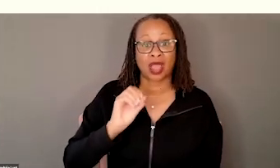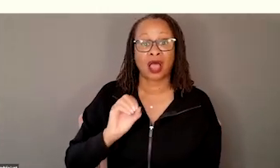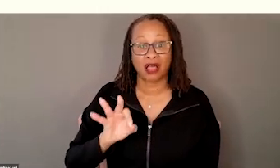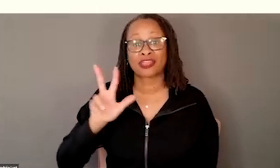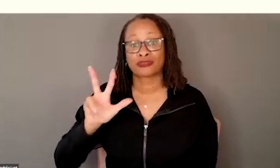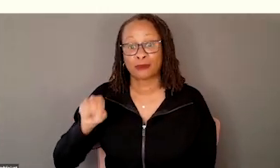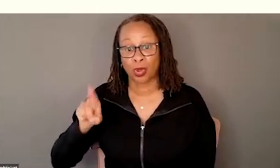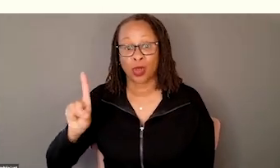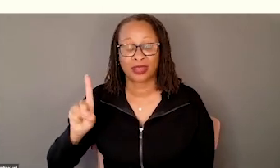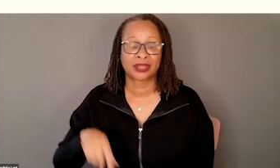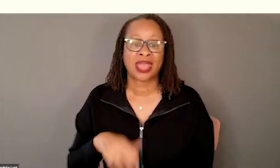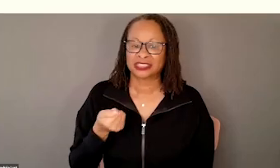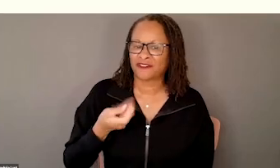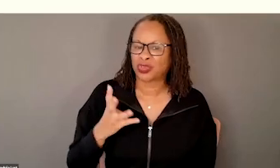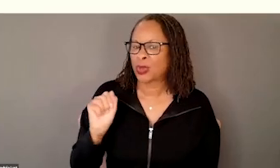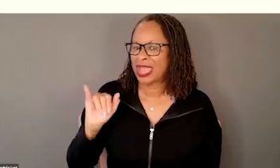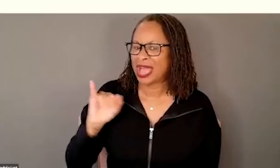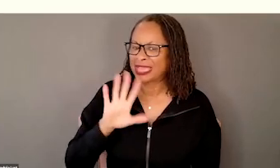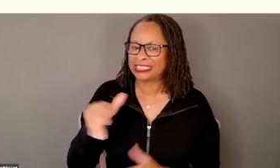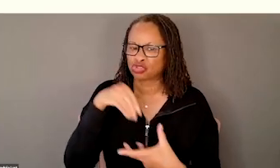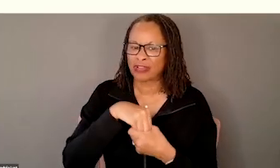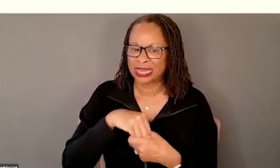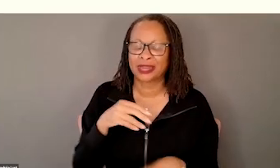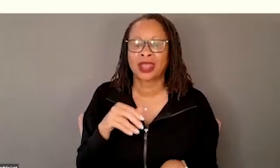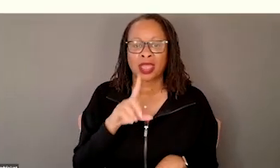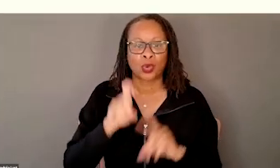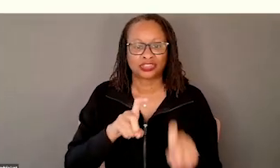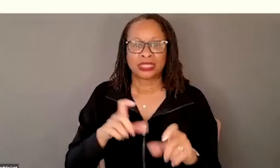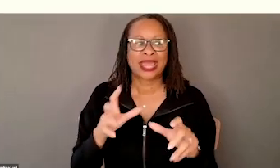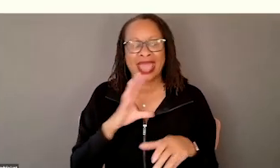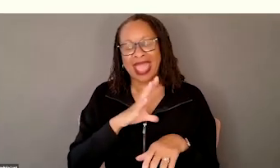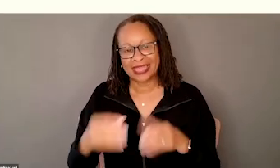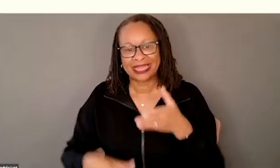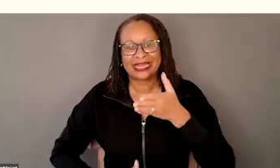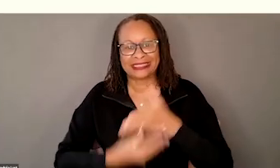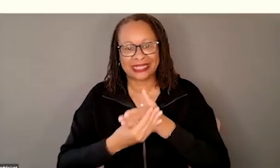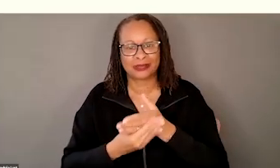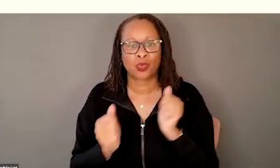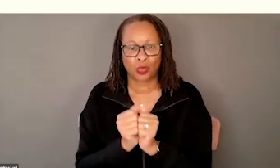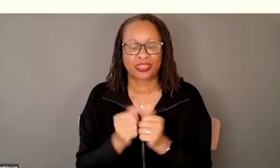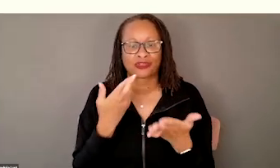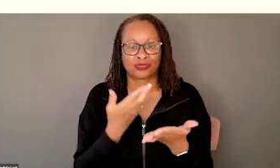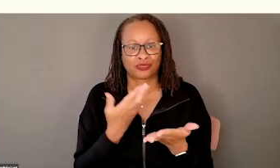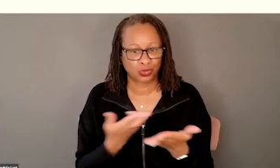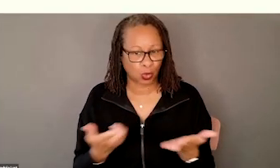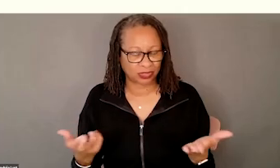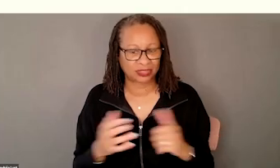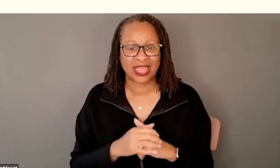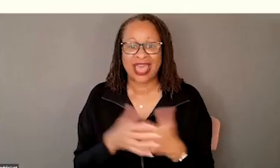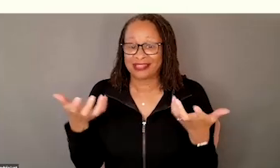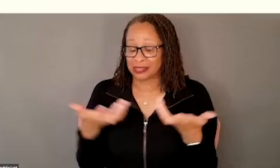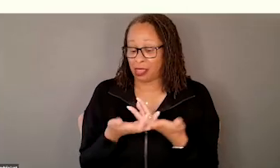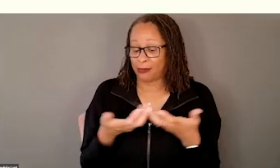few AI integrated questions as well as an addendum with resources. This was a collaboration between IDA and a